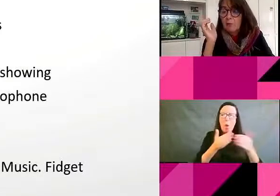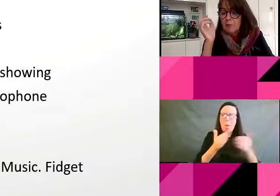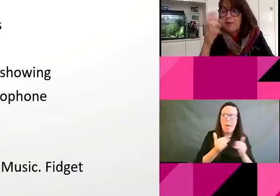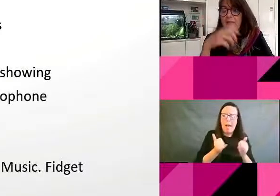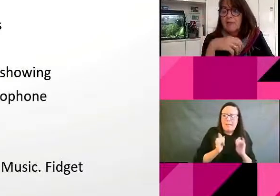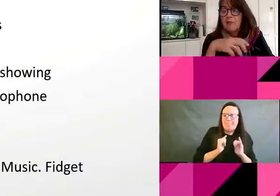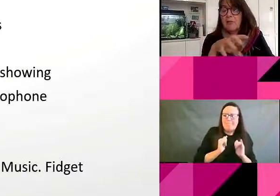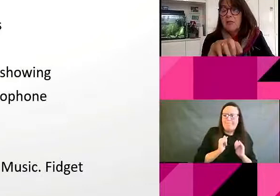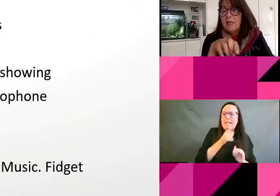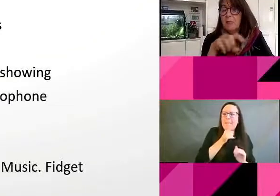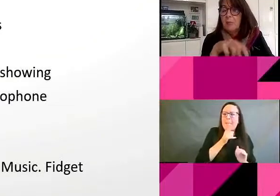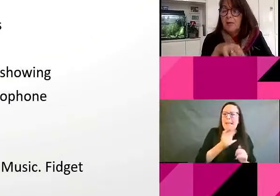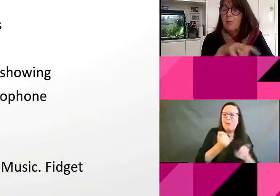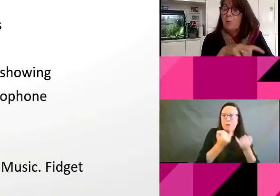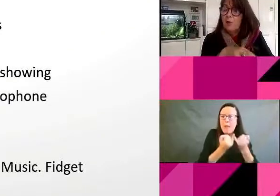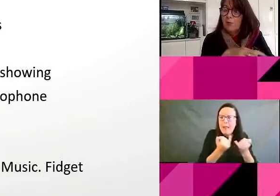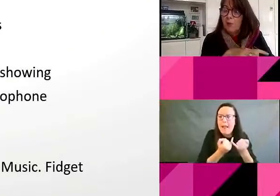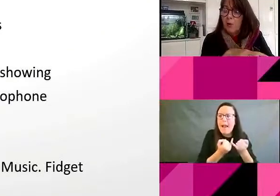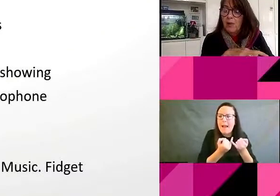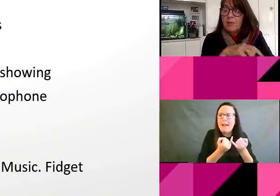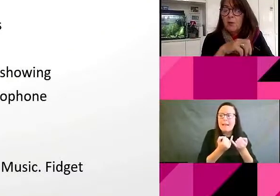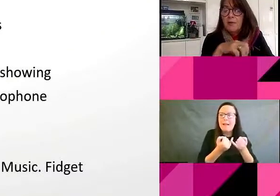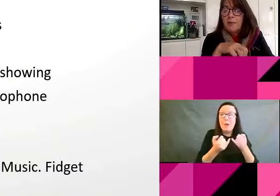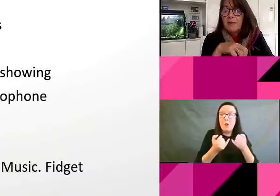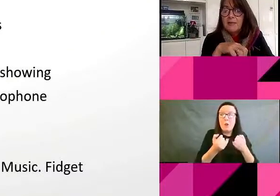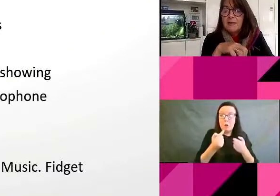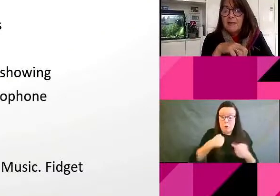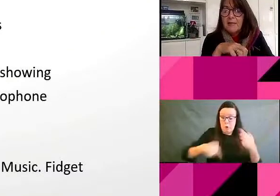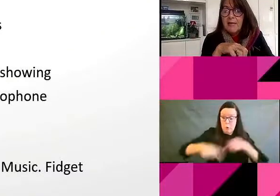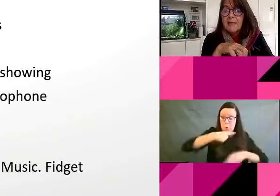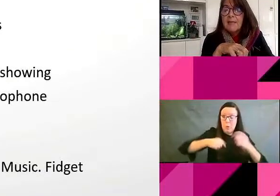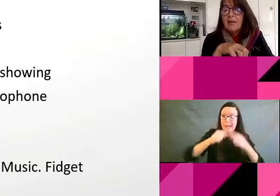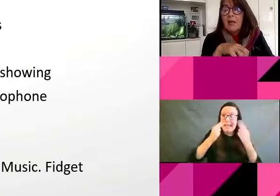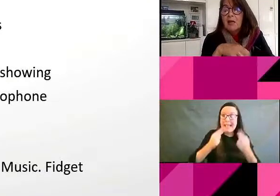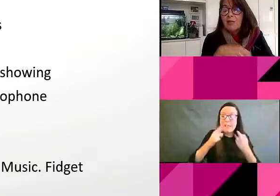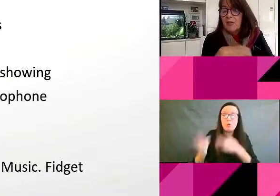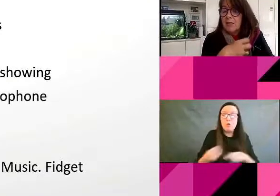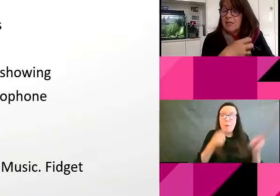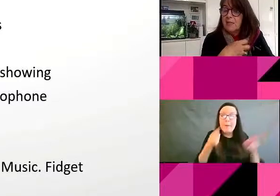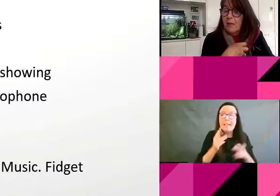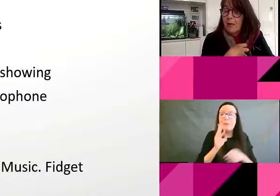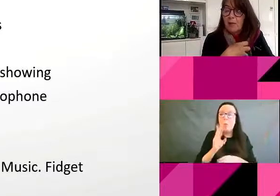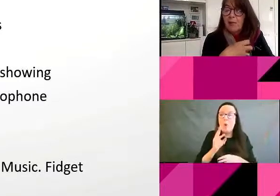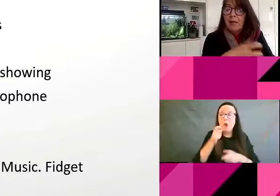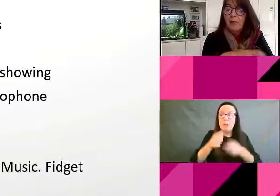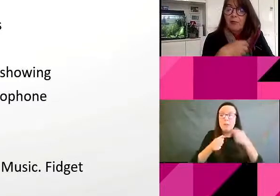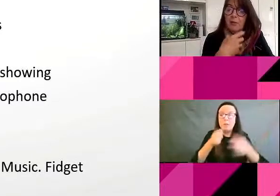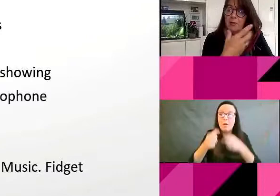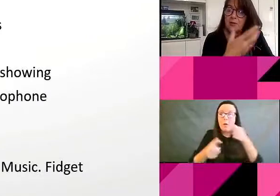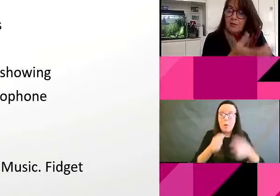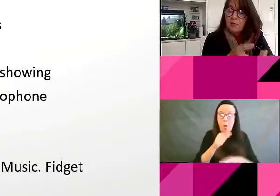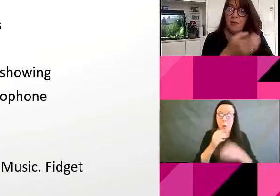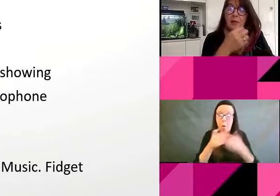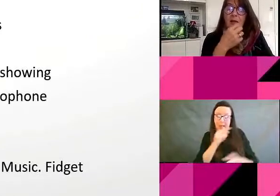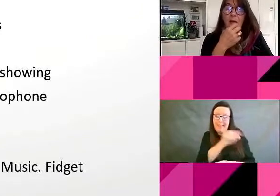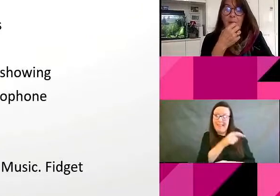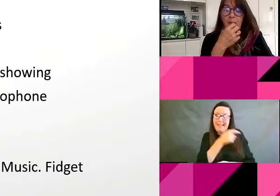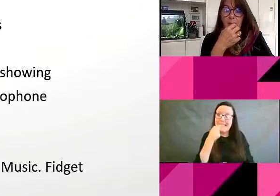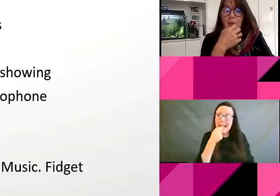intelligibility like? Would the intermediary need to repeat word for word what the person says? Do they need a lapel microphone